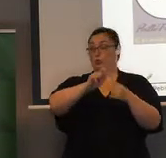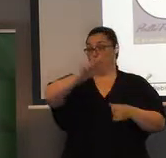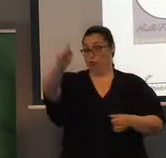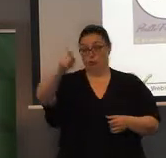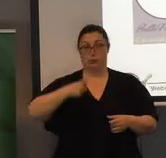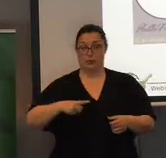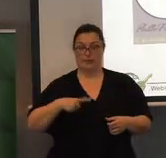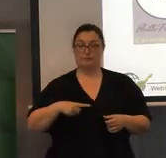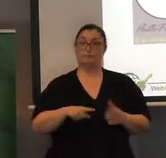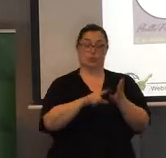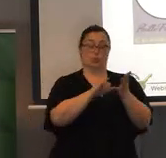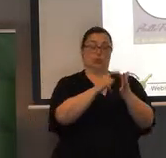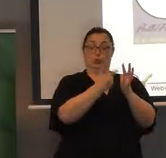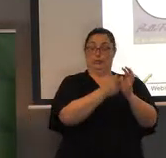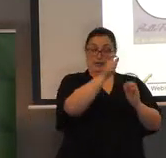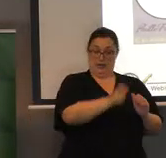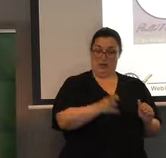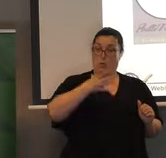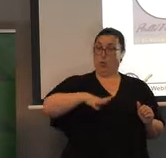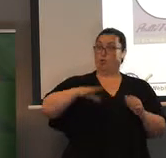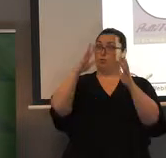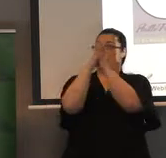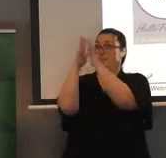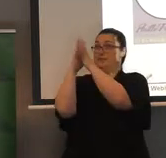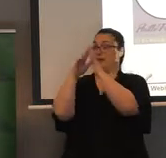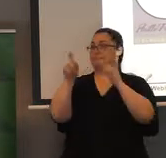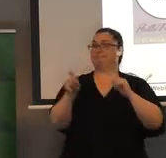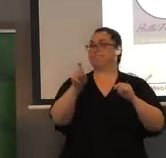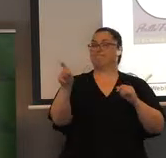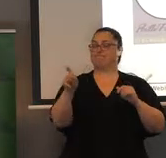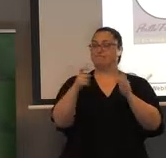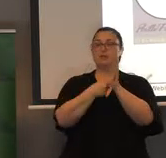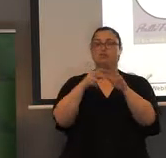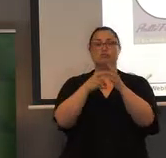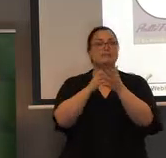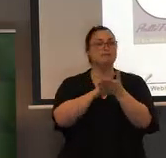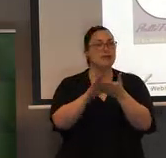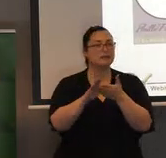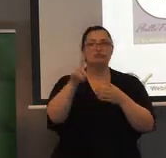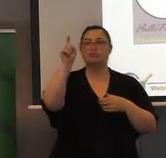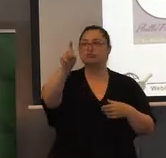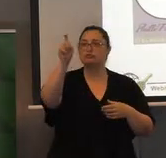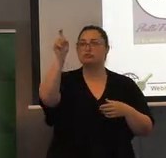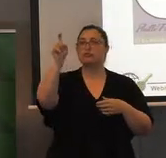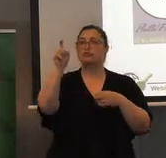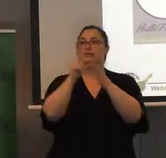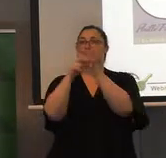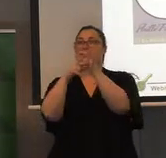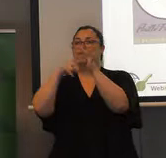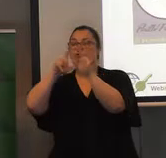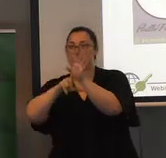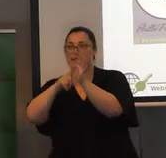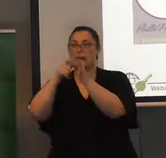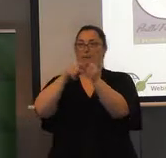user wanted to use the Coles website, and it didn't work. They had done a refresh. They had broken the delivery button